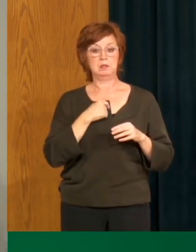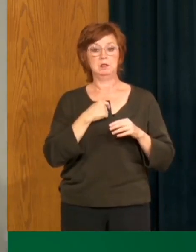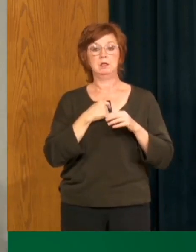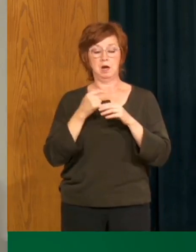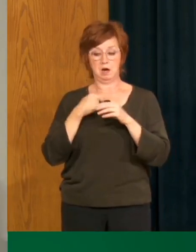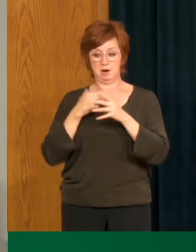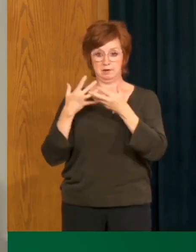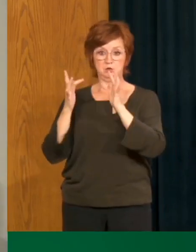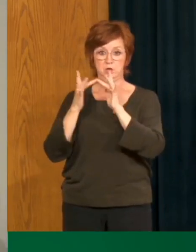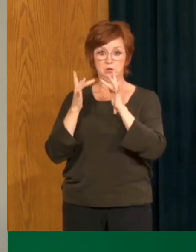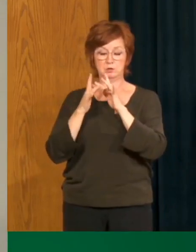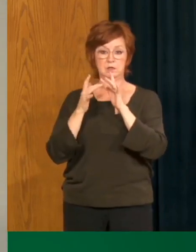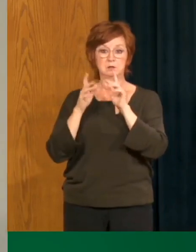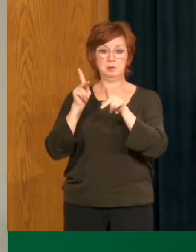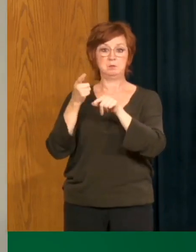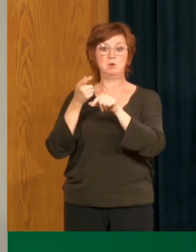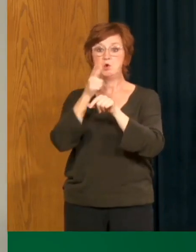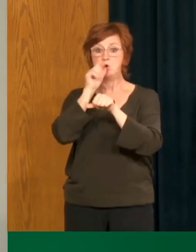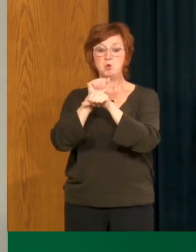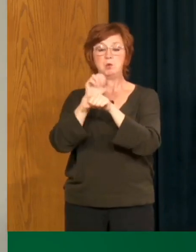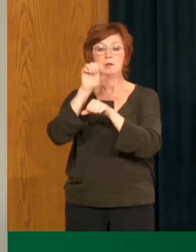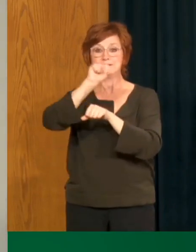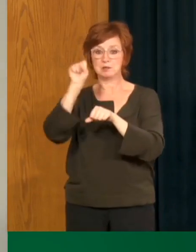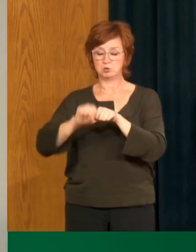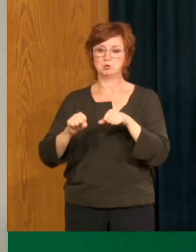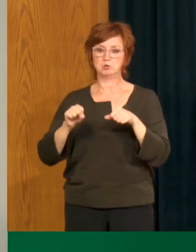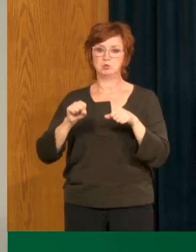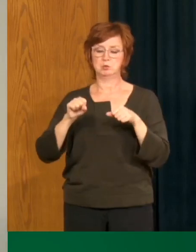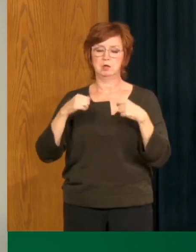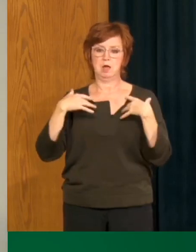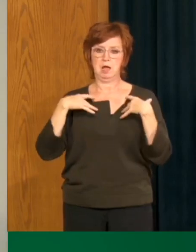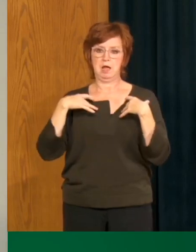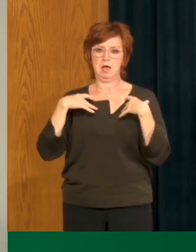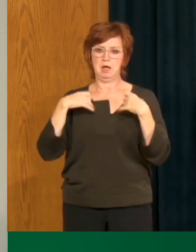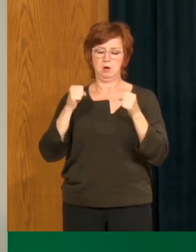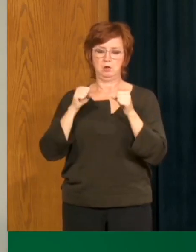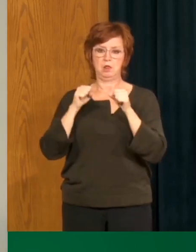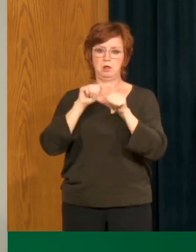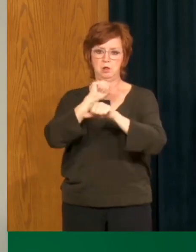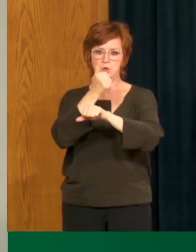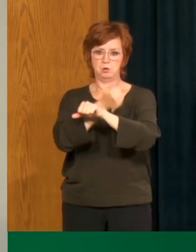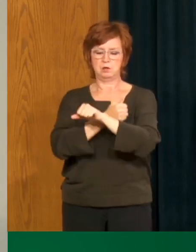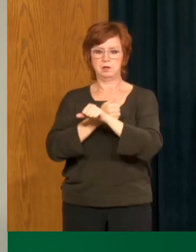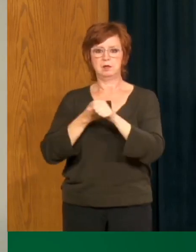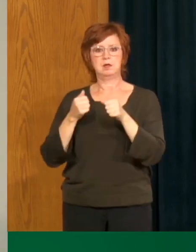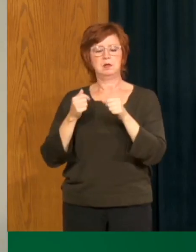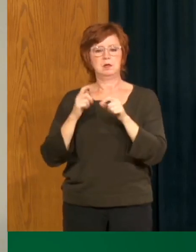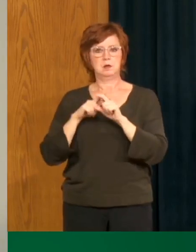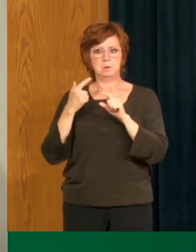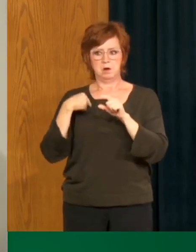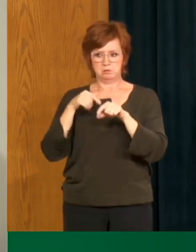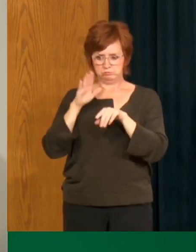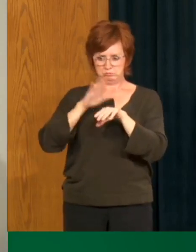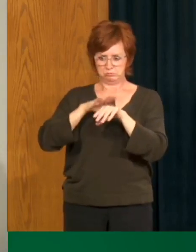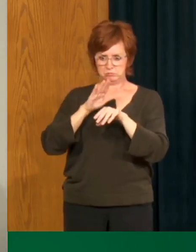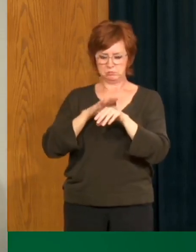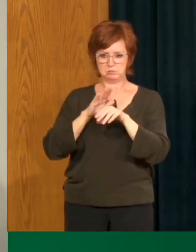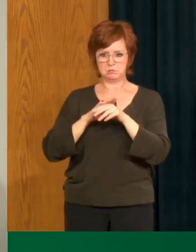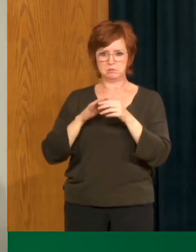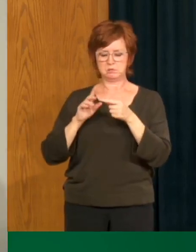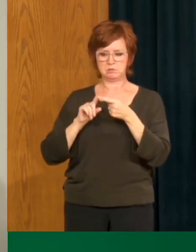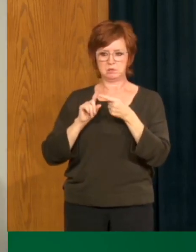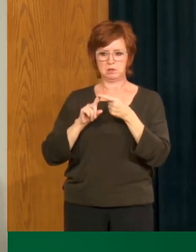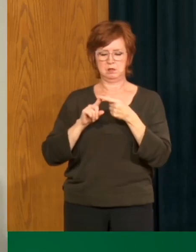no exposure to the public, so that's why a public service announcement from Public Health was not considered necessary. But certainly businesses are free